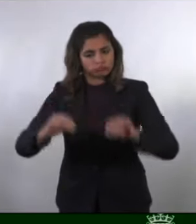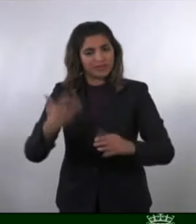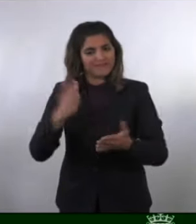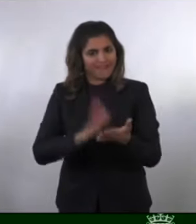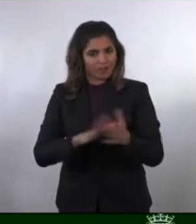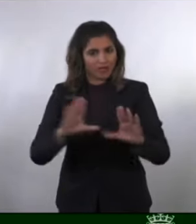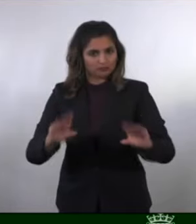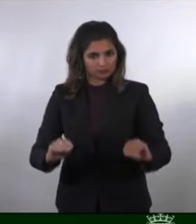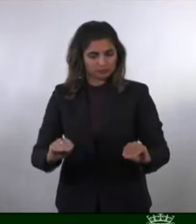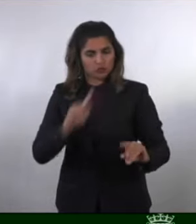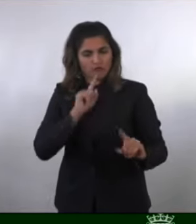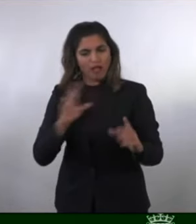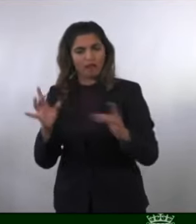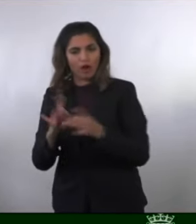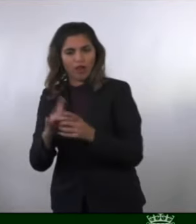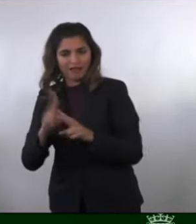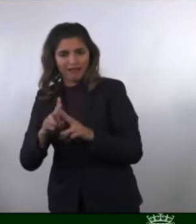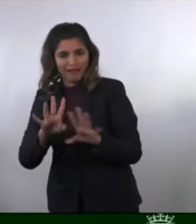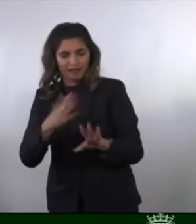reconnect. Thanks, everybody.